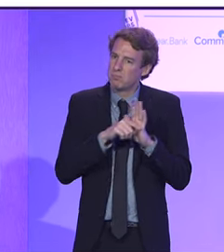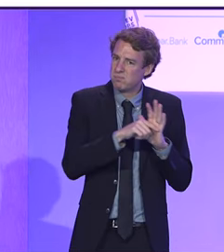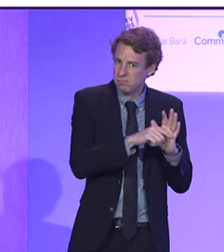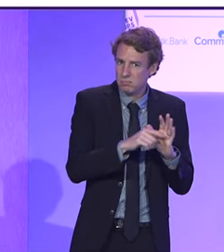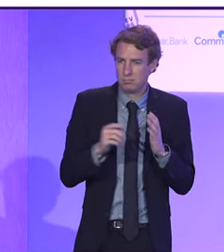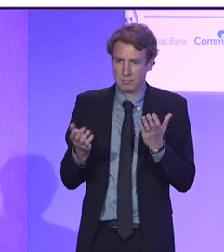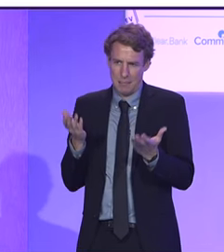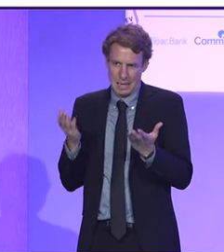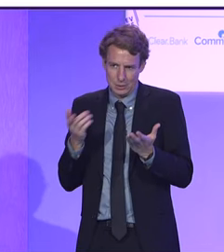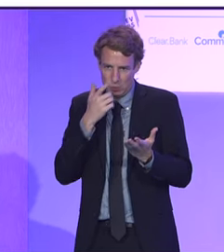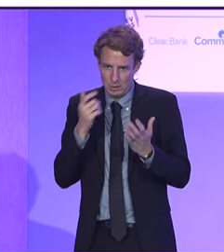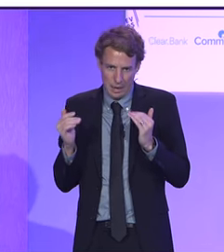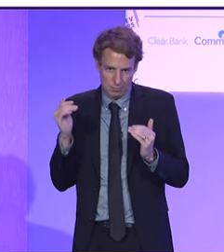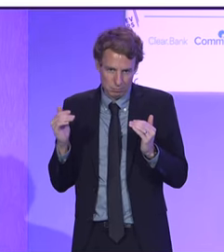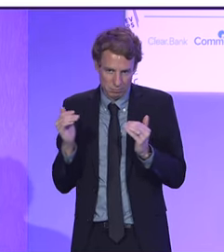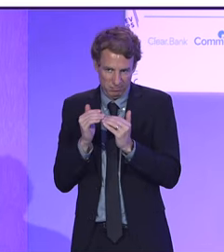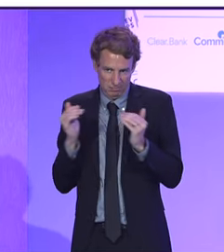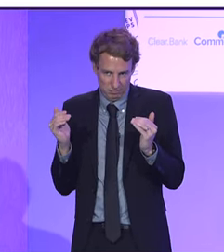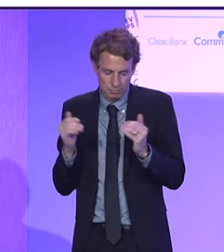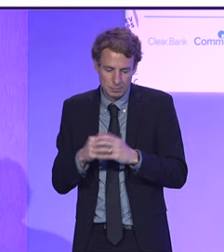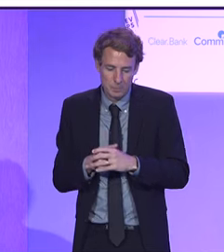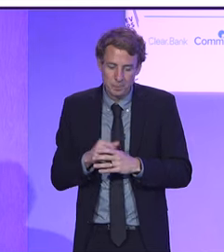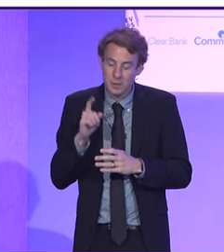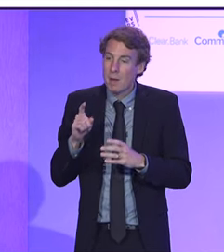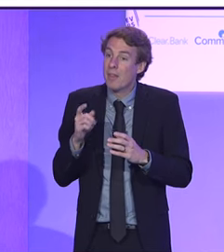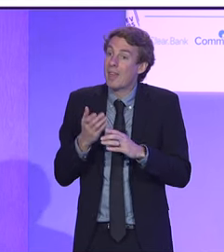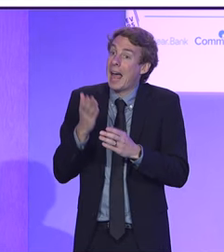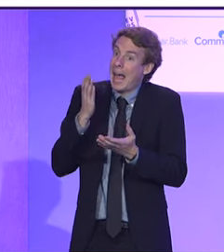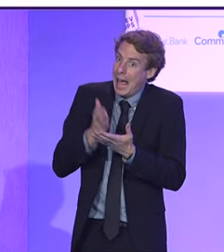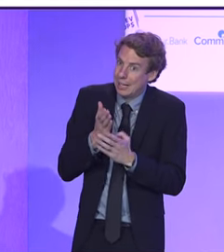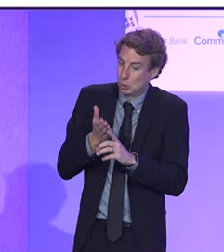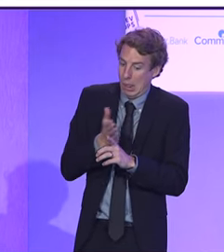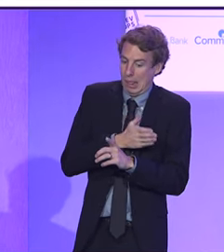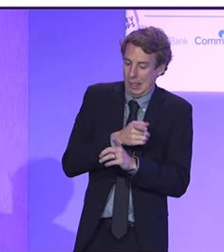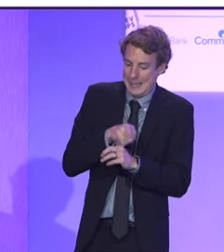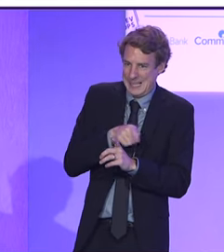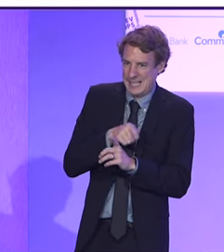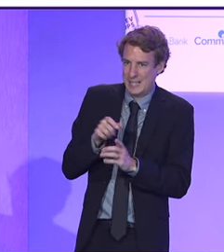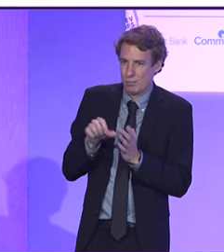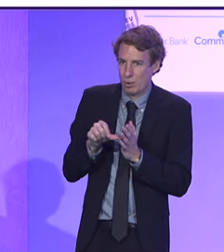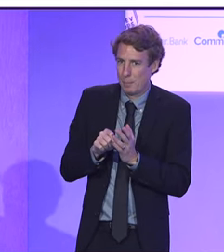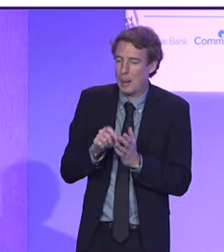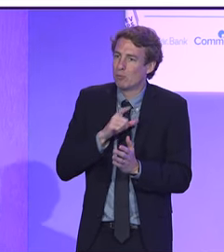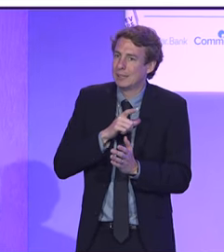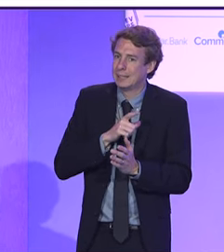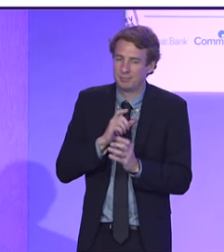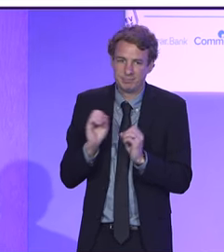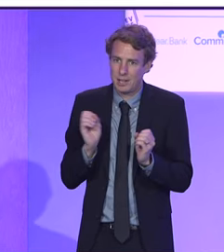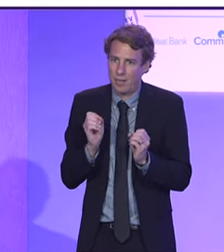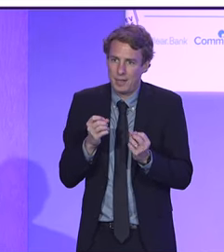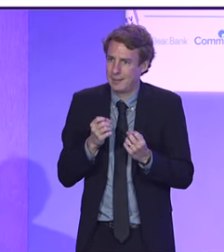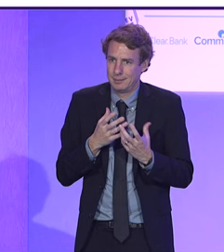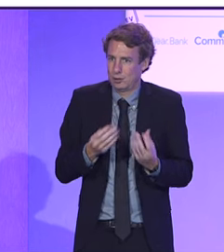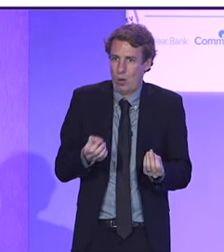Now, because we didn't really address the actual problem, now we're introducing unintended consequences. So the